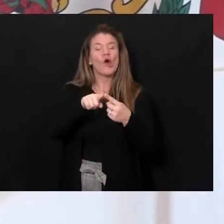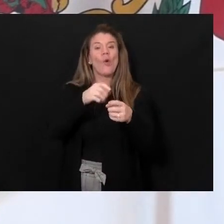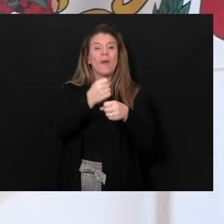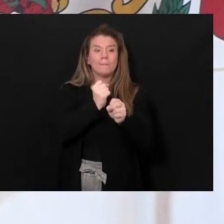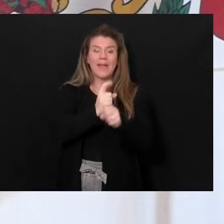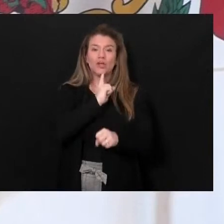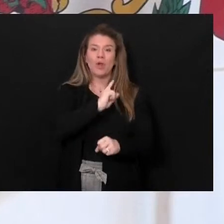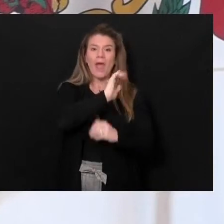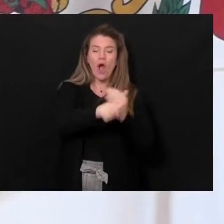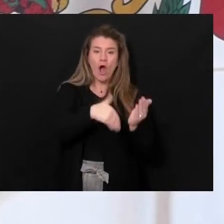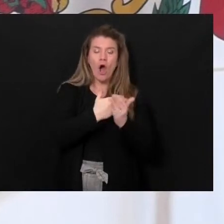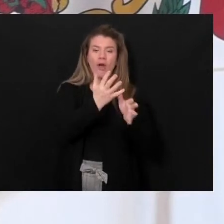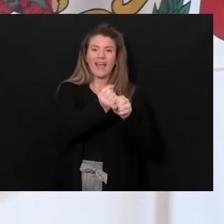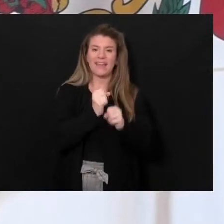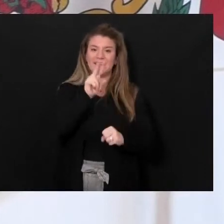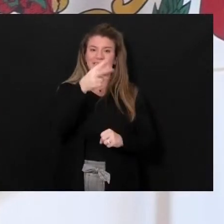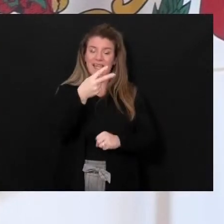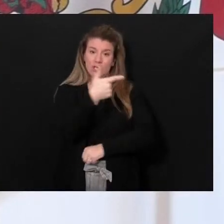your second shot.